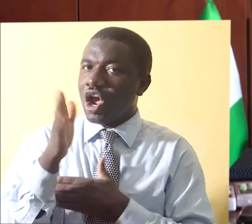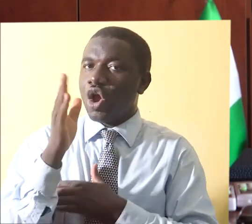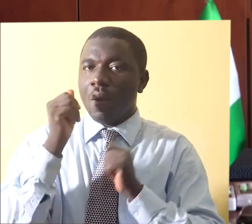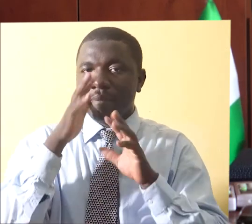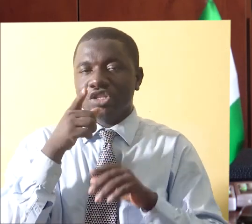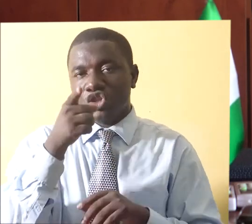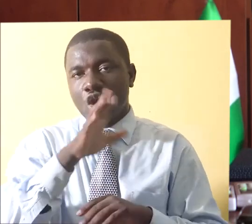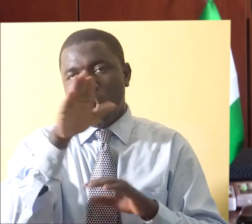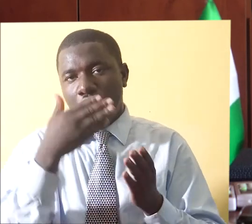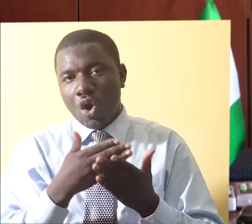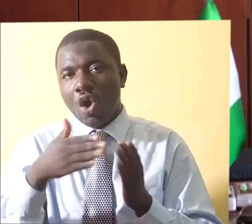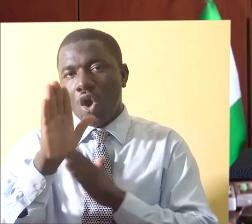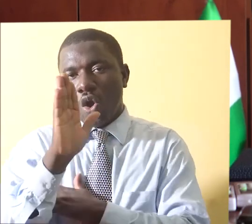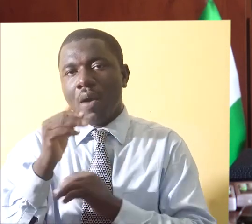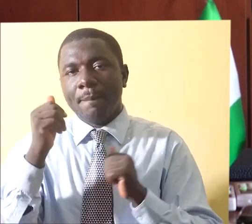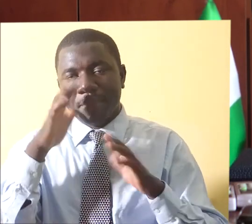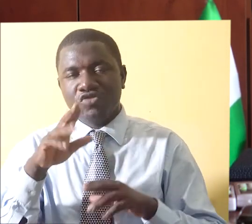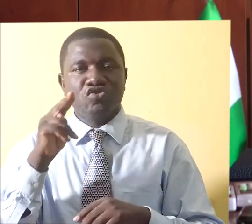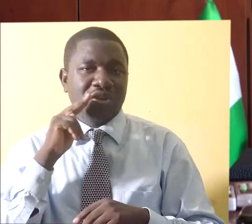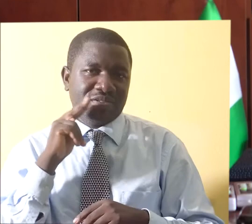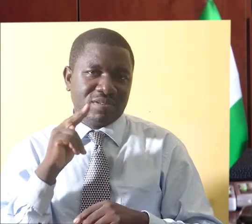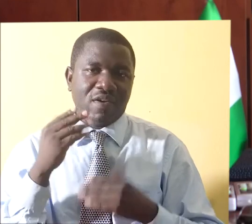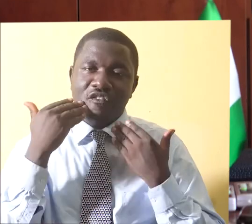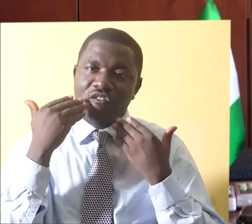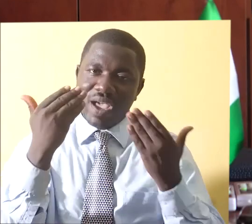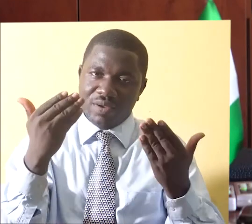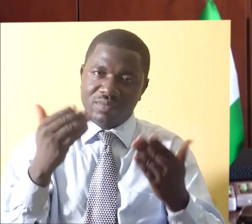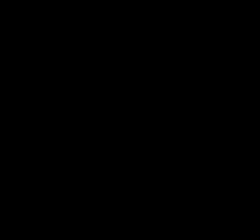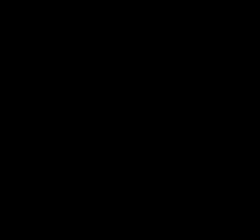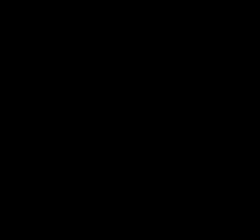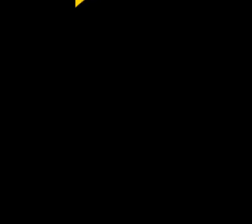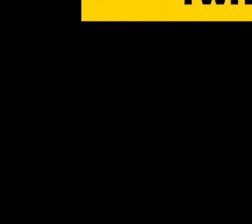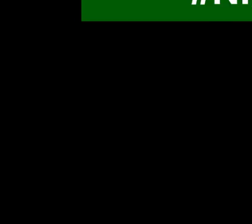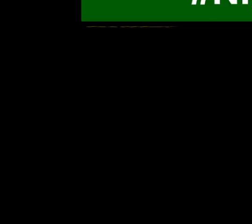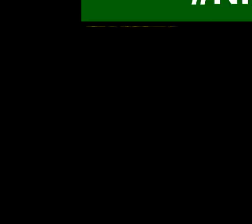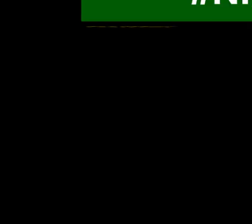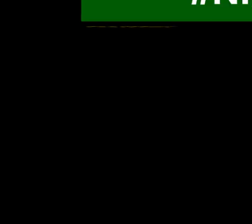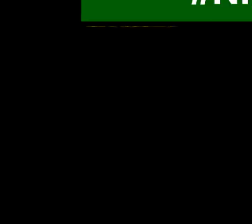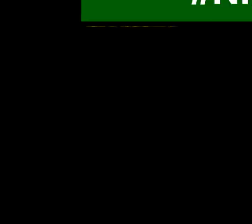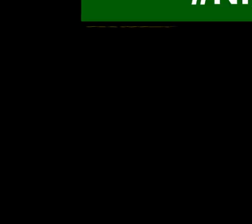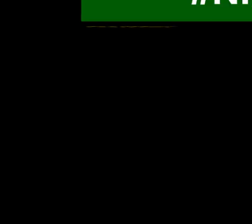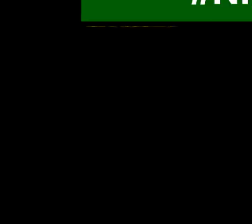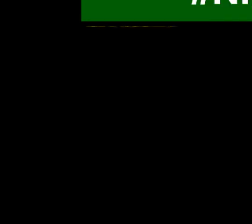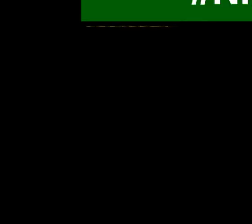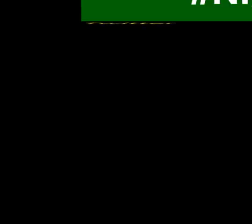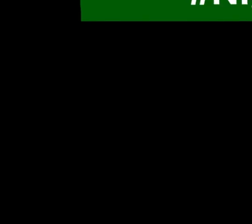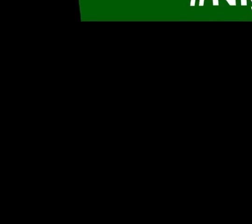all. God bless the Federal Republic of Nigeria. Thank you.